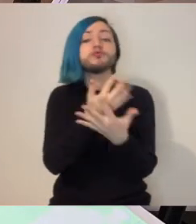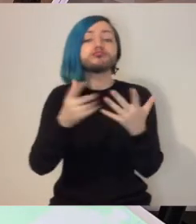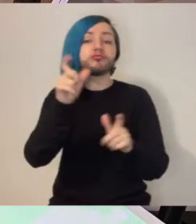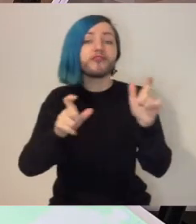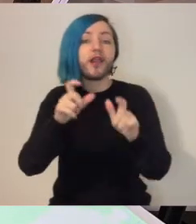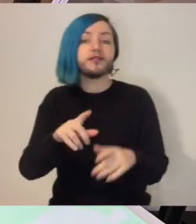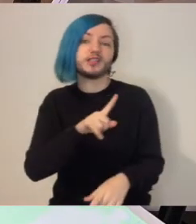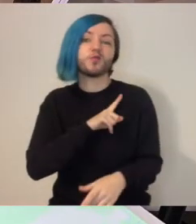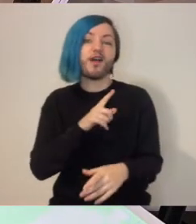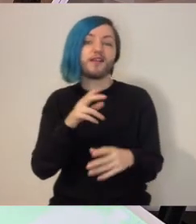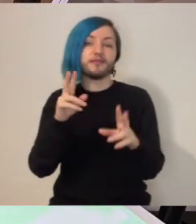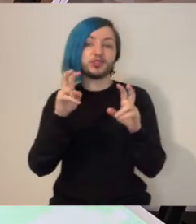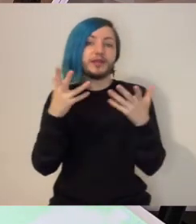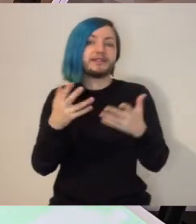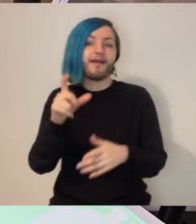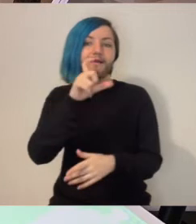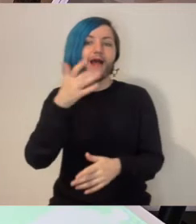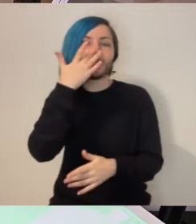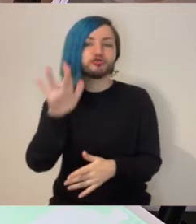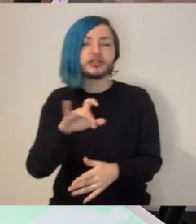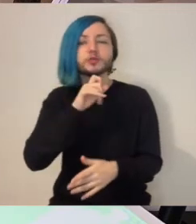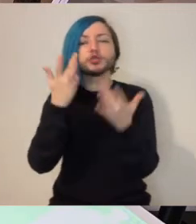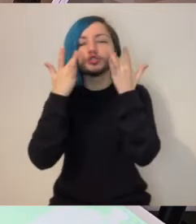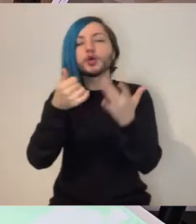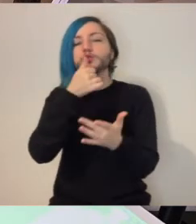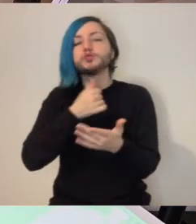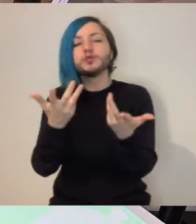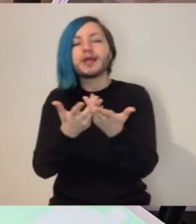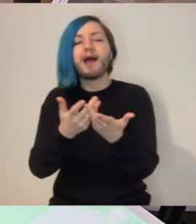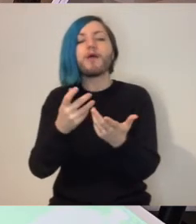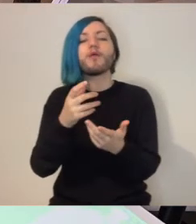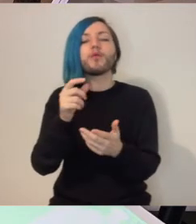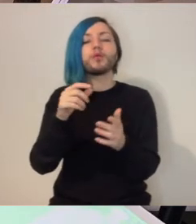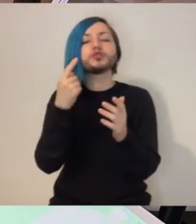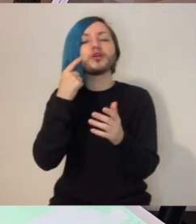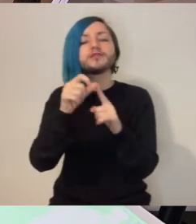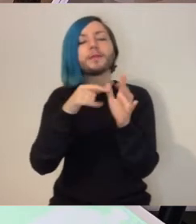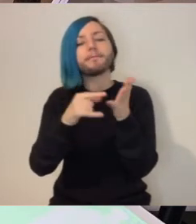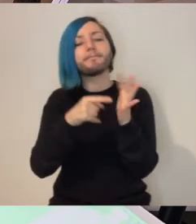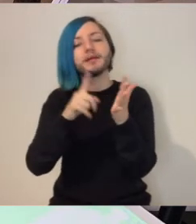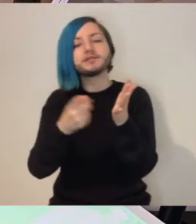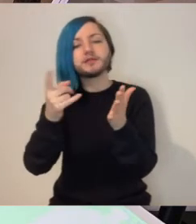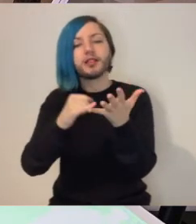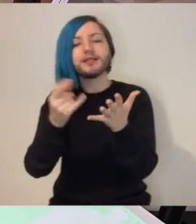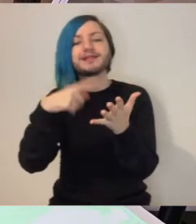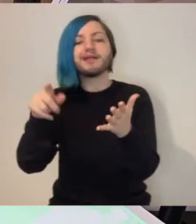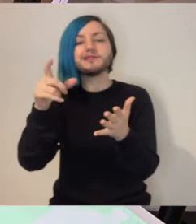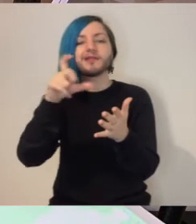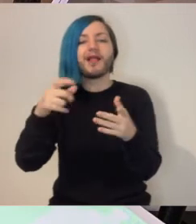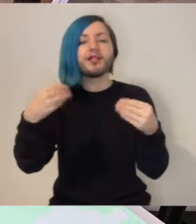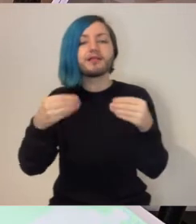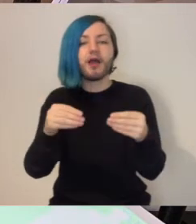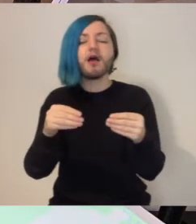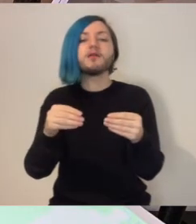called Tricks with Colours, basically. So I'm going to show you how to use soft pastels and a coloured card to draw a picture of your hand using a